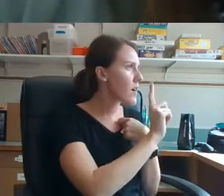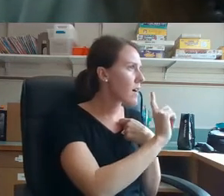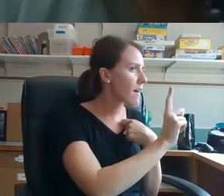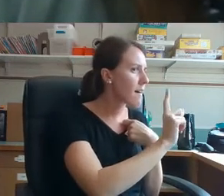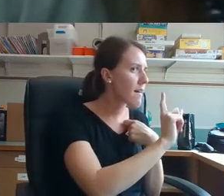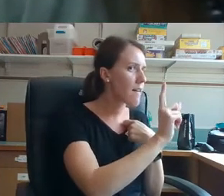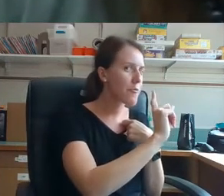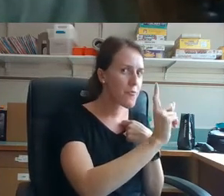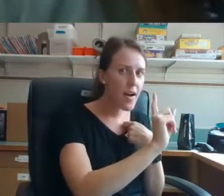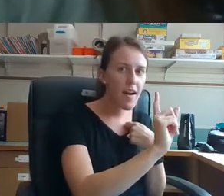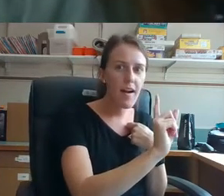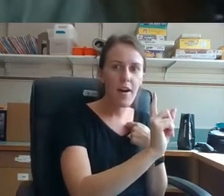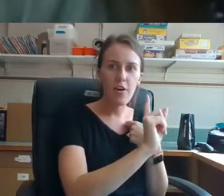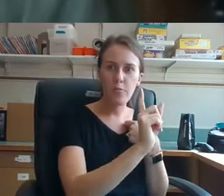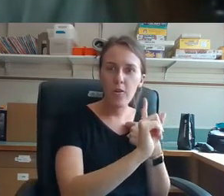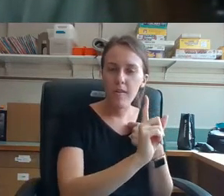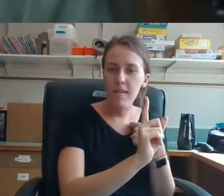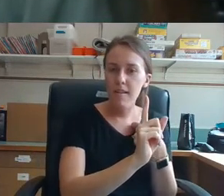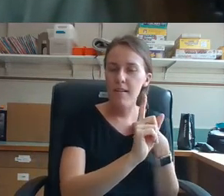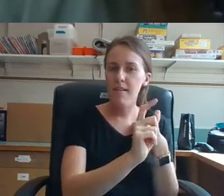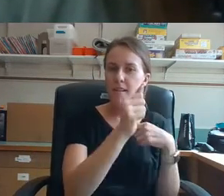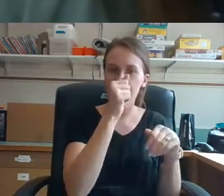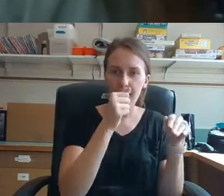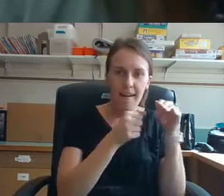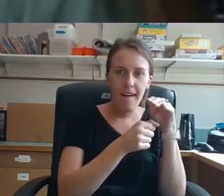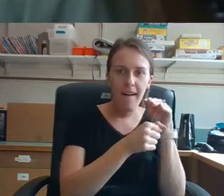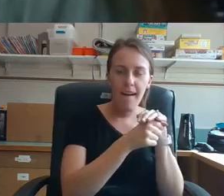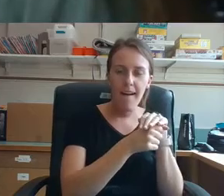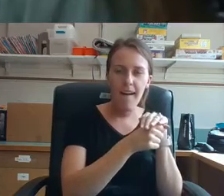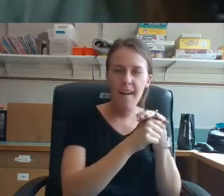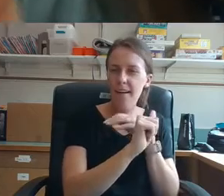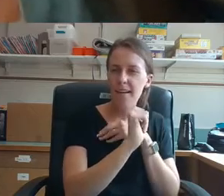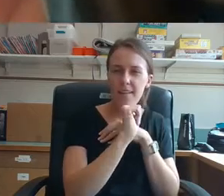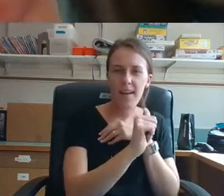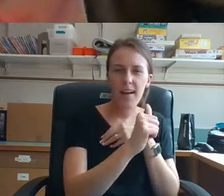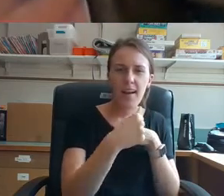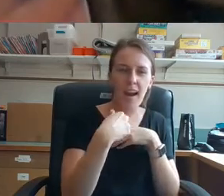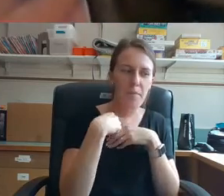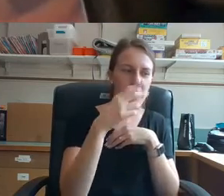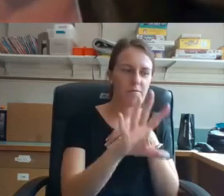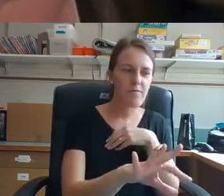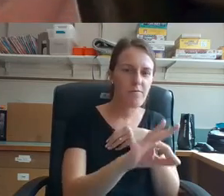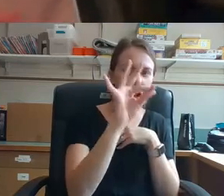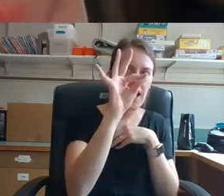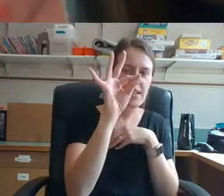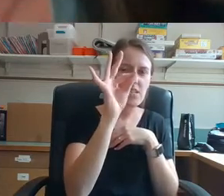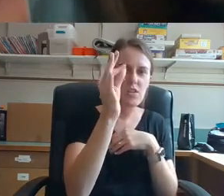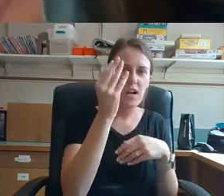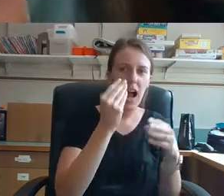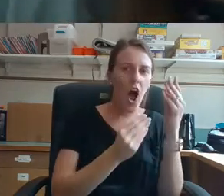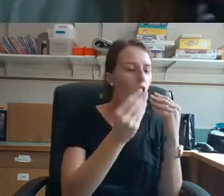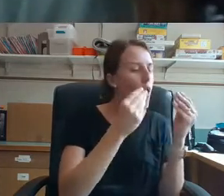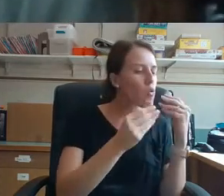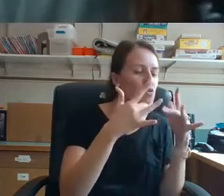said. There's no need to hide. I'm going to find you and eat you no matter what.